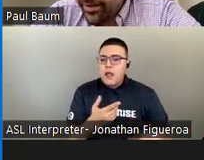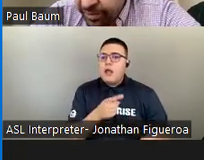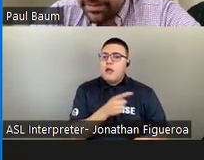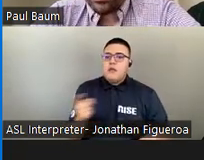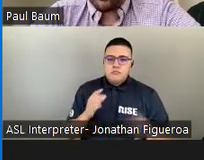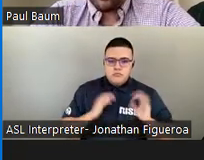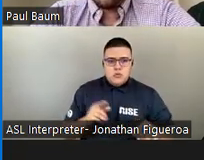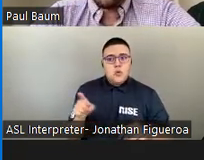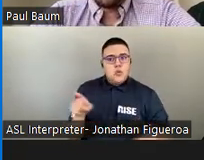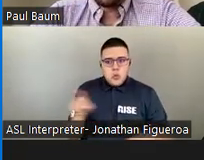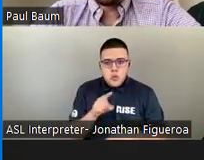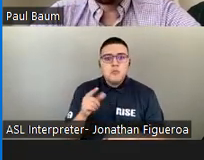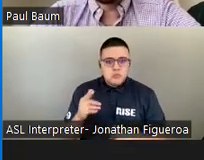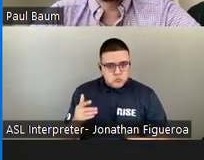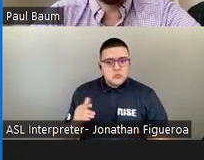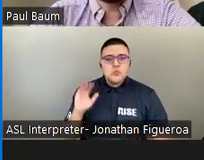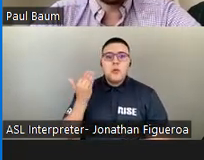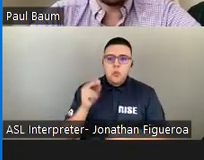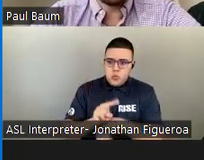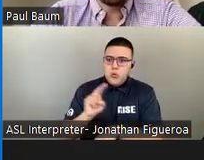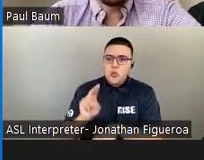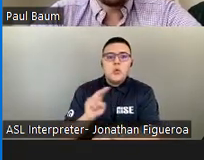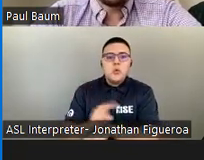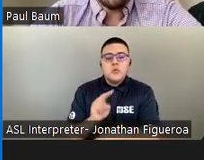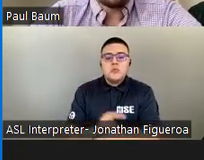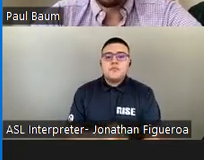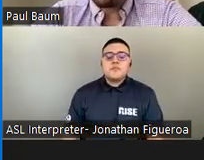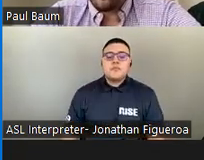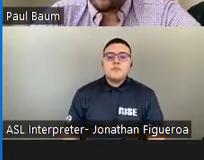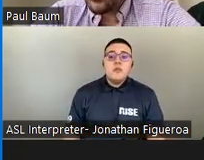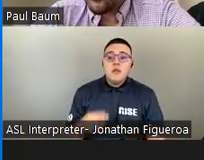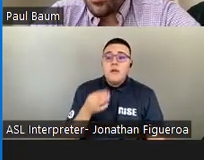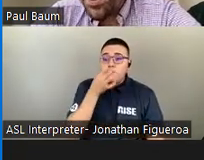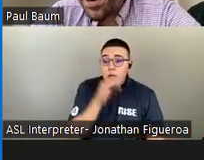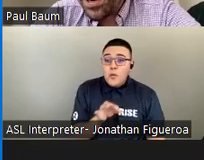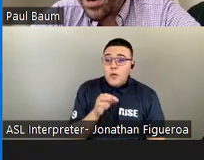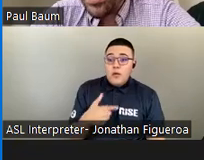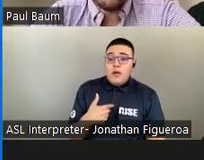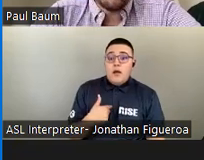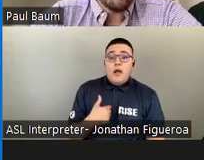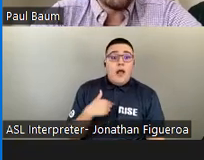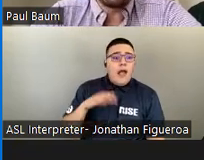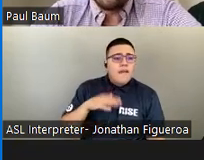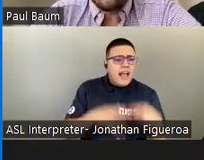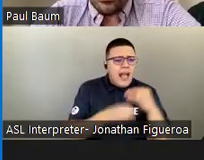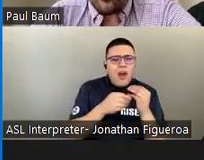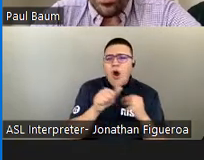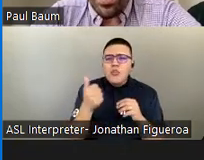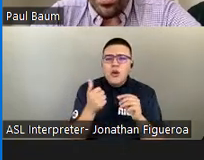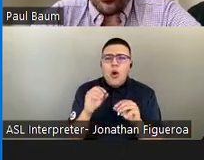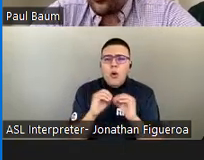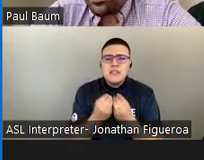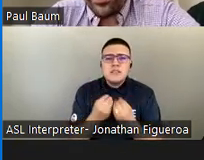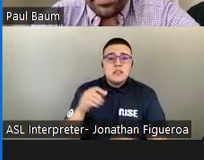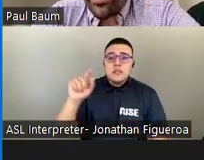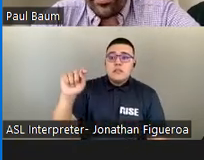and they've used it. A few that I have not plugged that are not on here, Take My